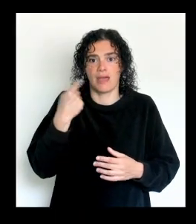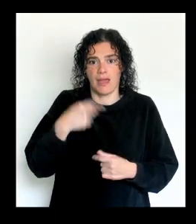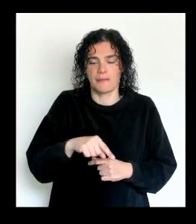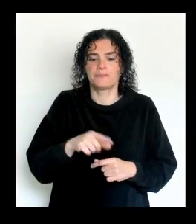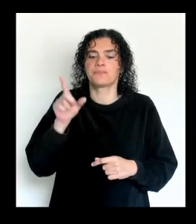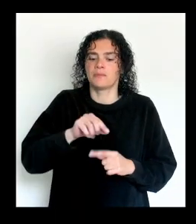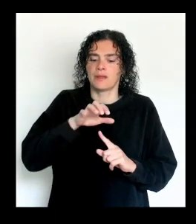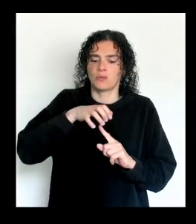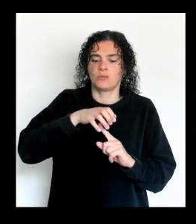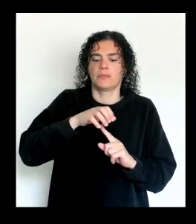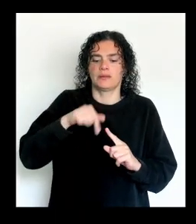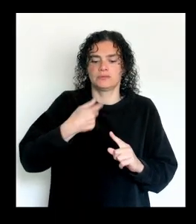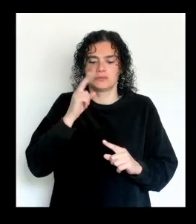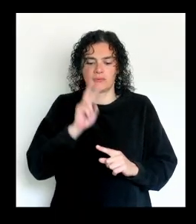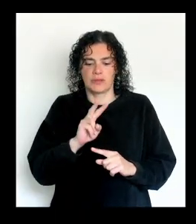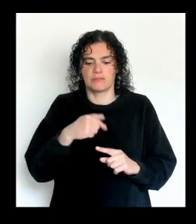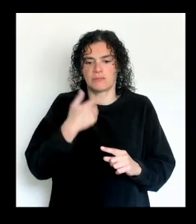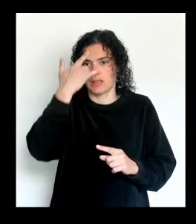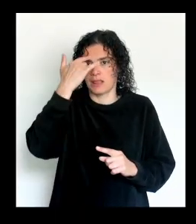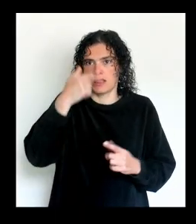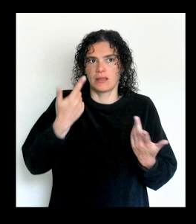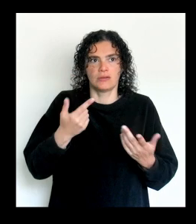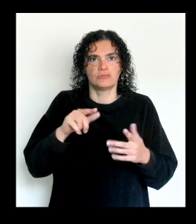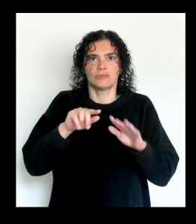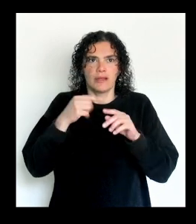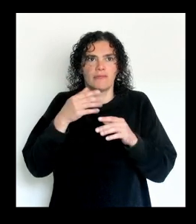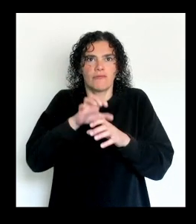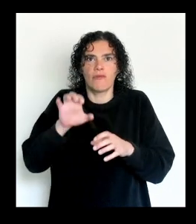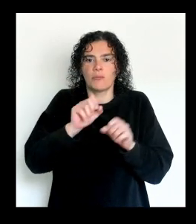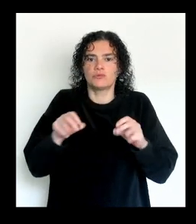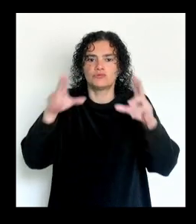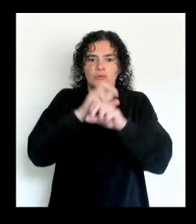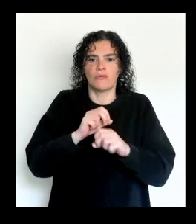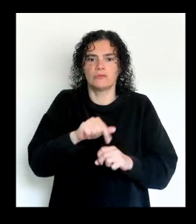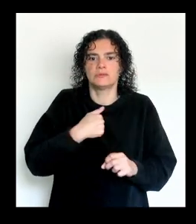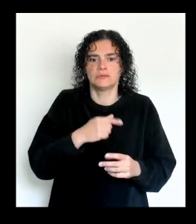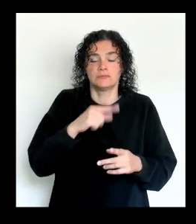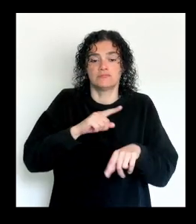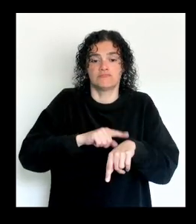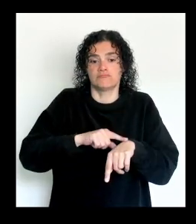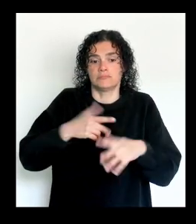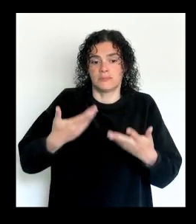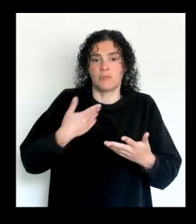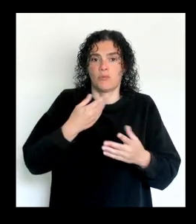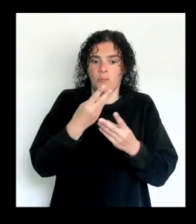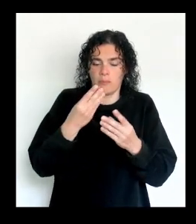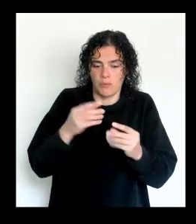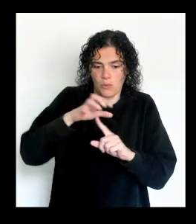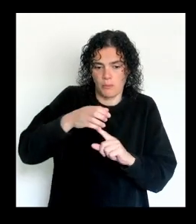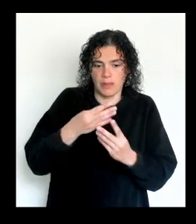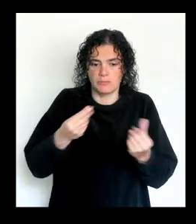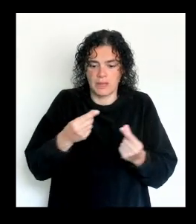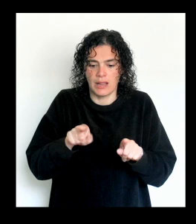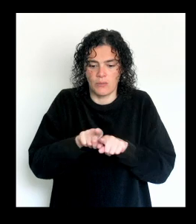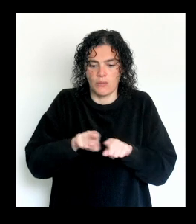then mushrooms looking at ideas of new horizons and what that means in terms of mushrooms as a material,